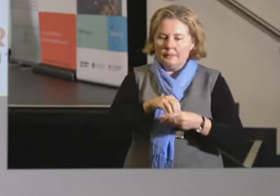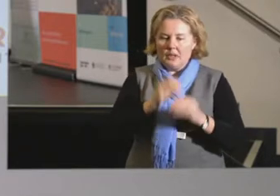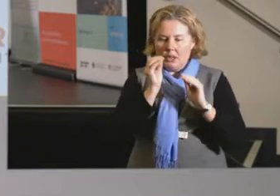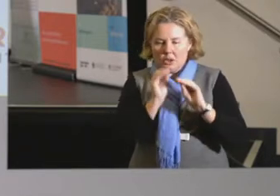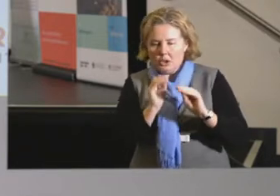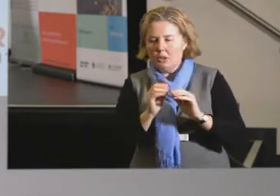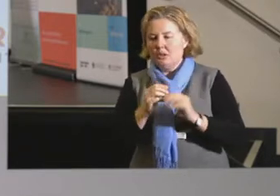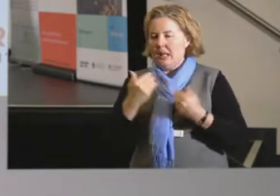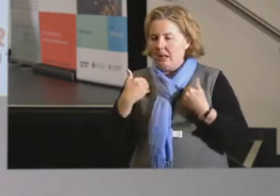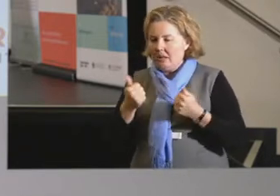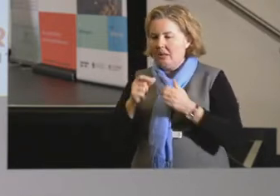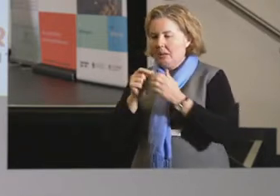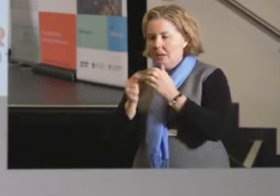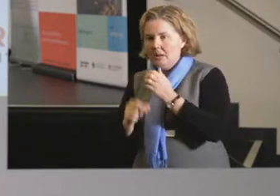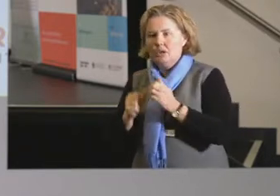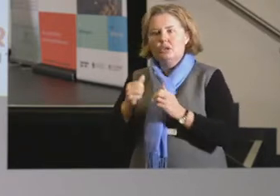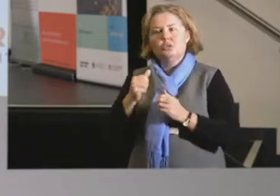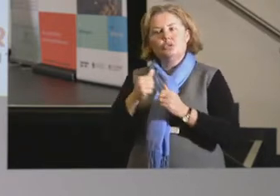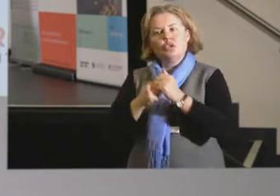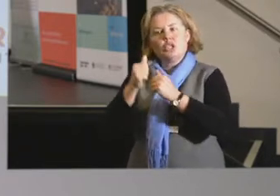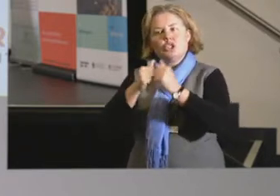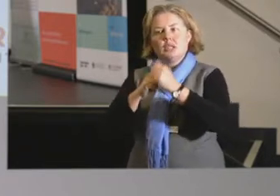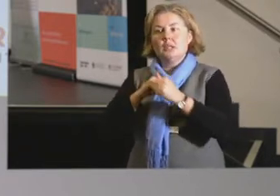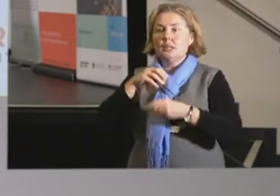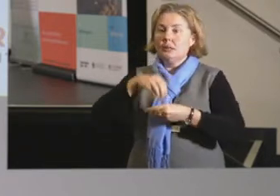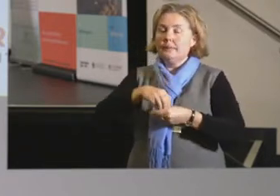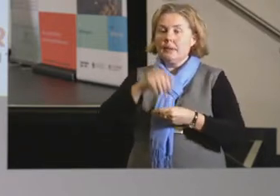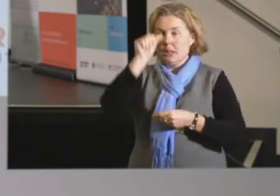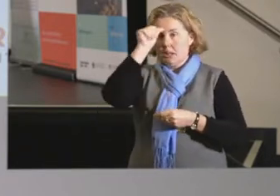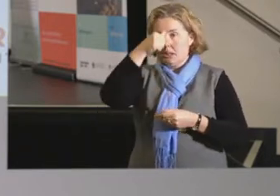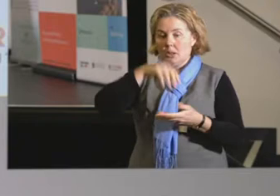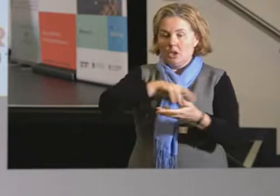tendency is to fragment, separate, hierarchize.